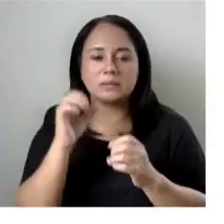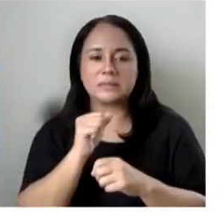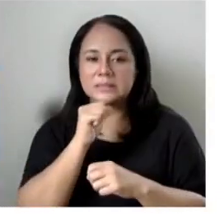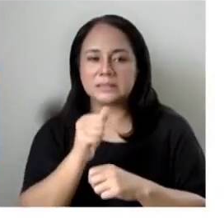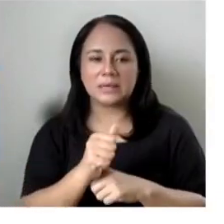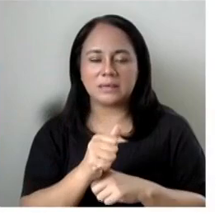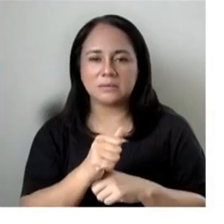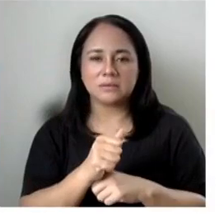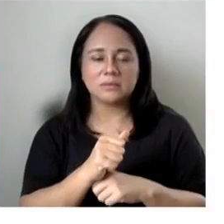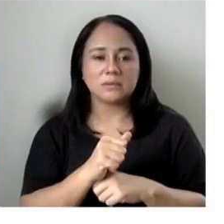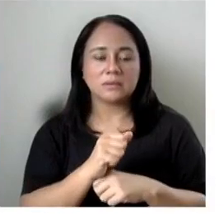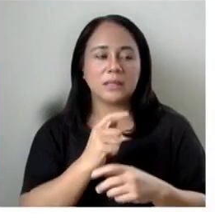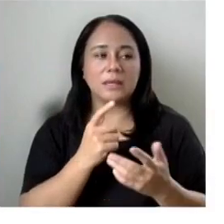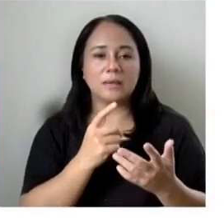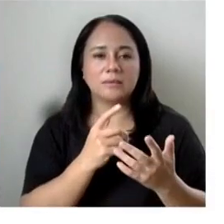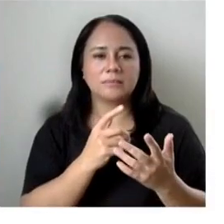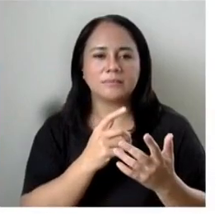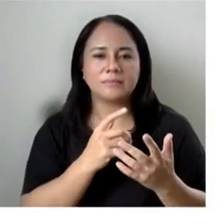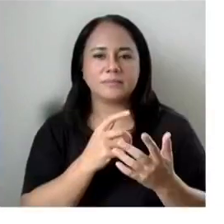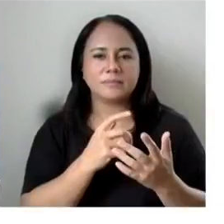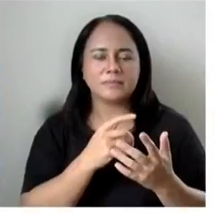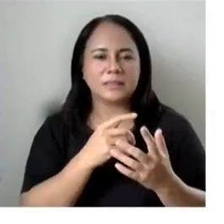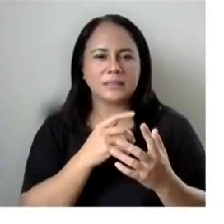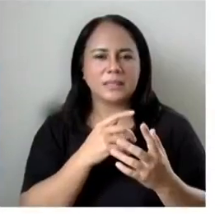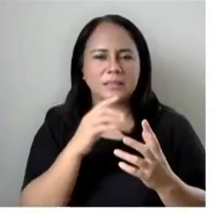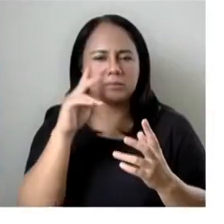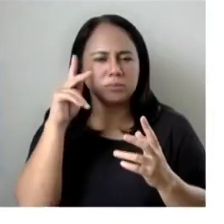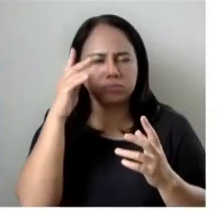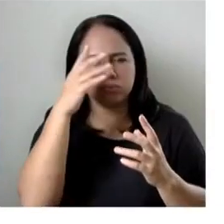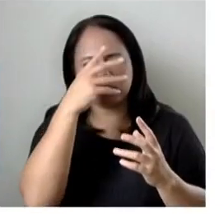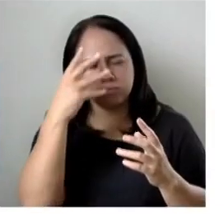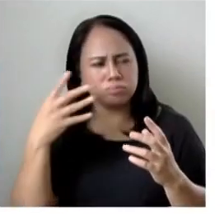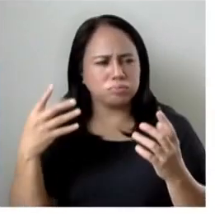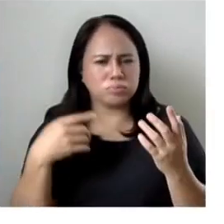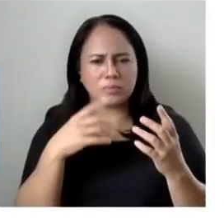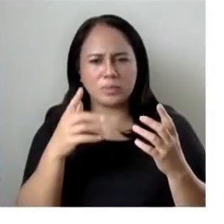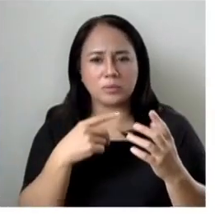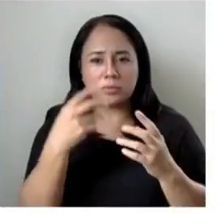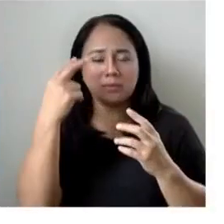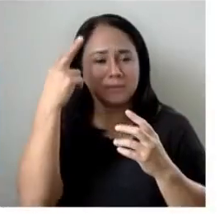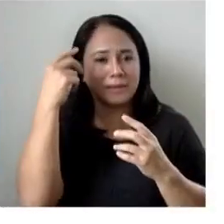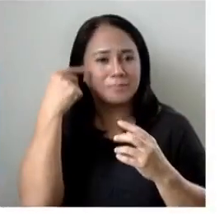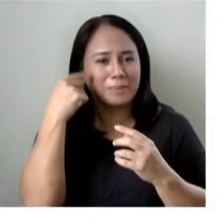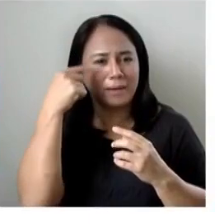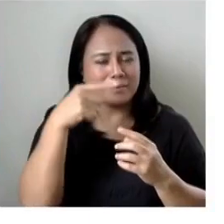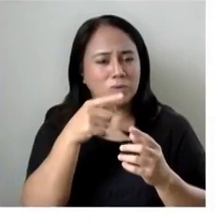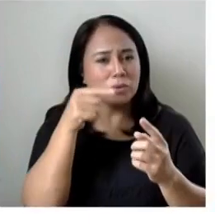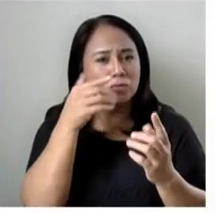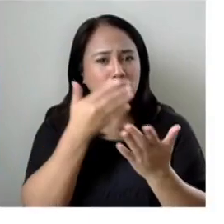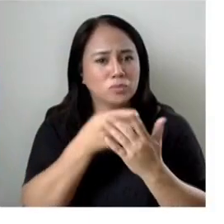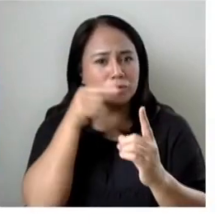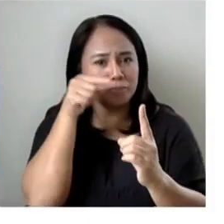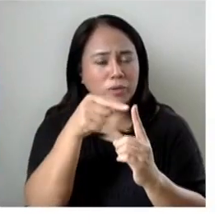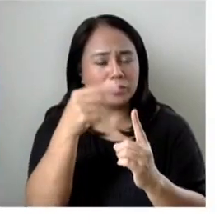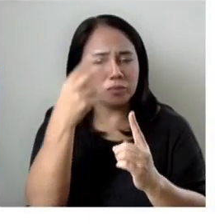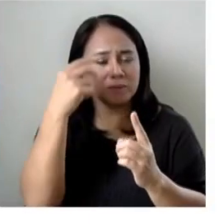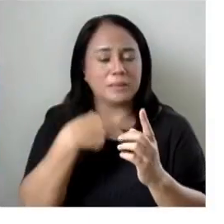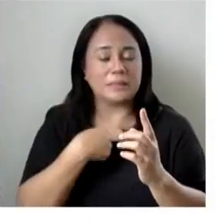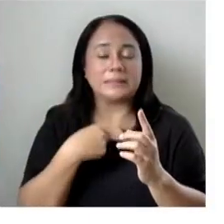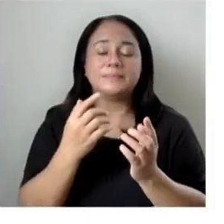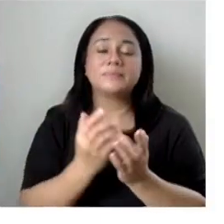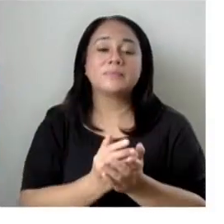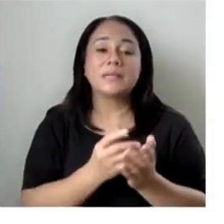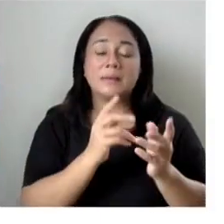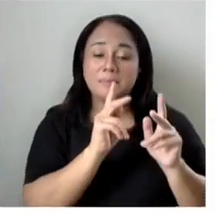exercise? Exactly, Carmina. You make a very good point. You read my mind. The civilian convoy places